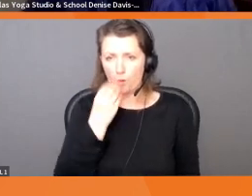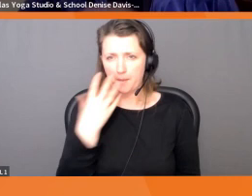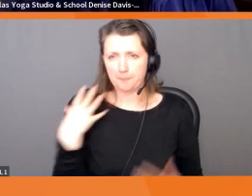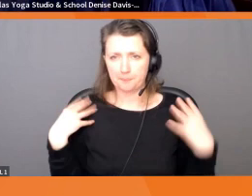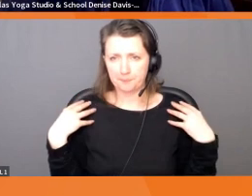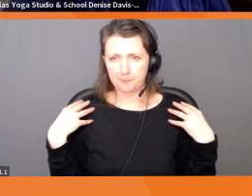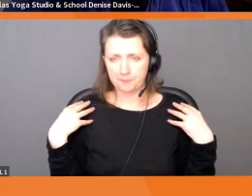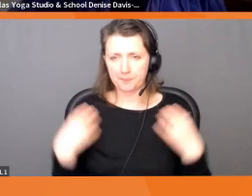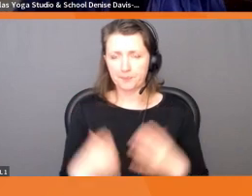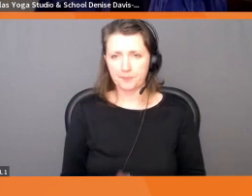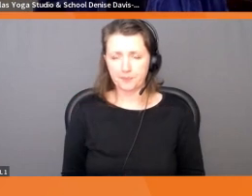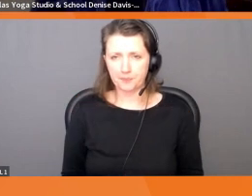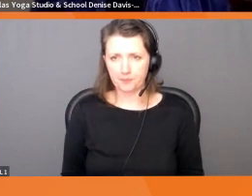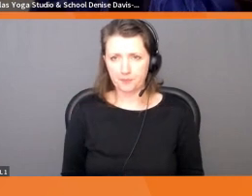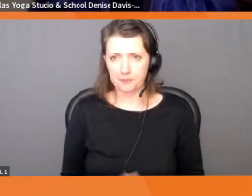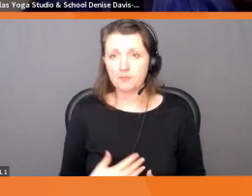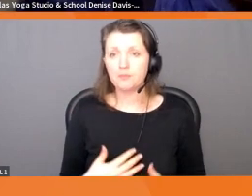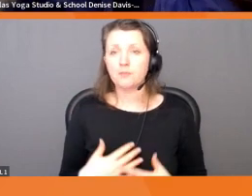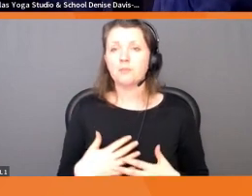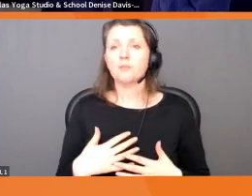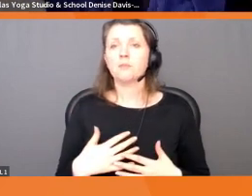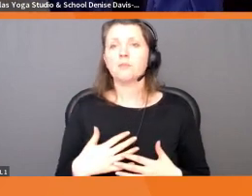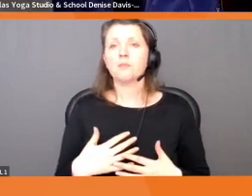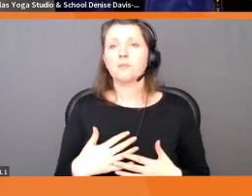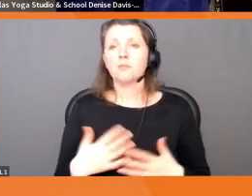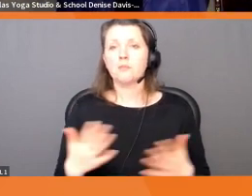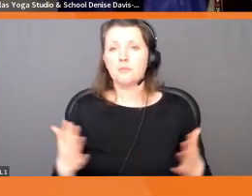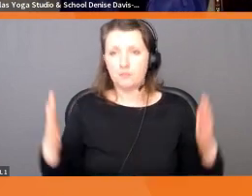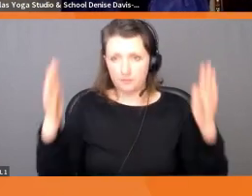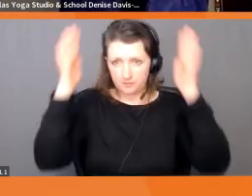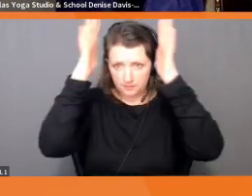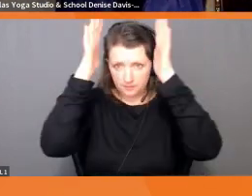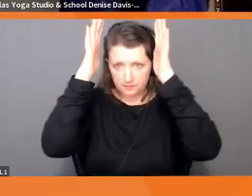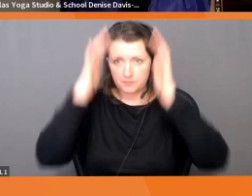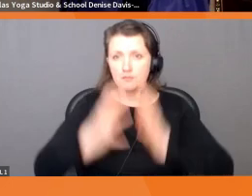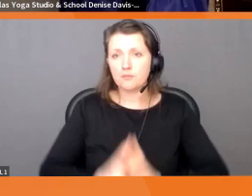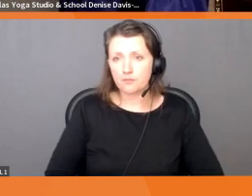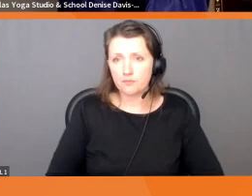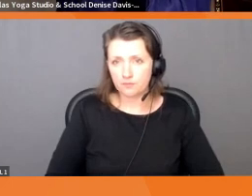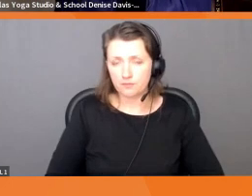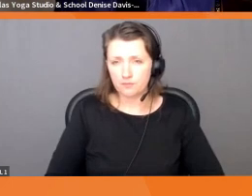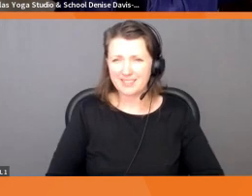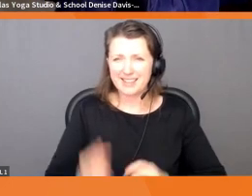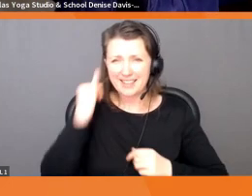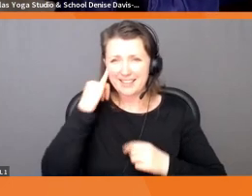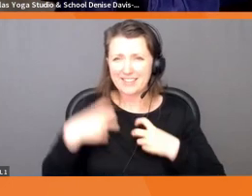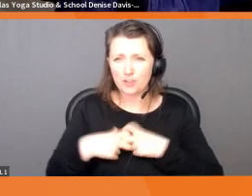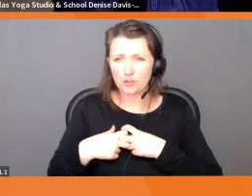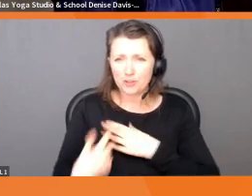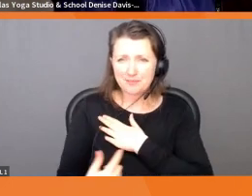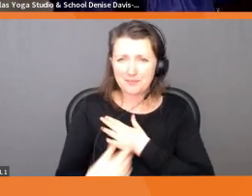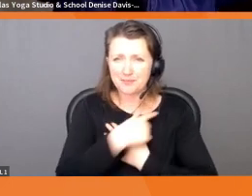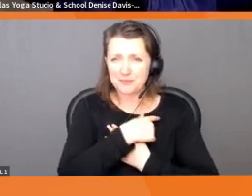And on the next breath, let's take a deep breath and take our hands up overhead again. And if you have a shoulder injury, you could have your arms a